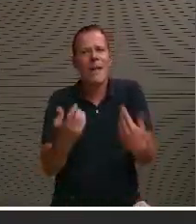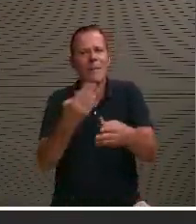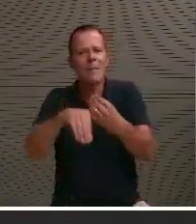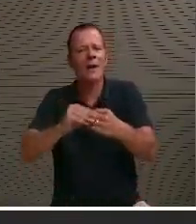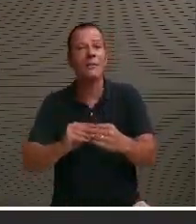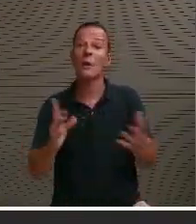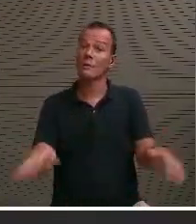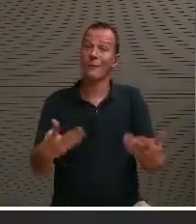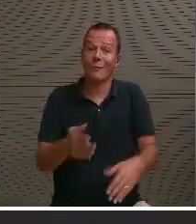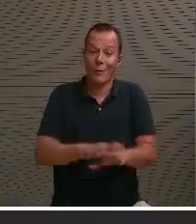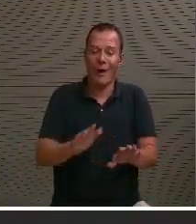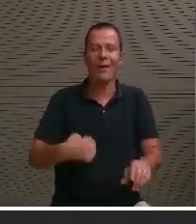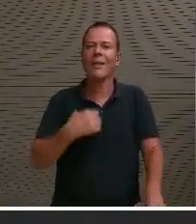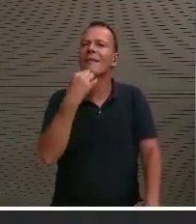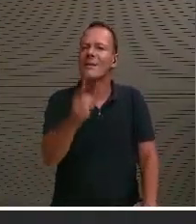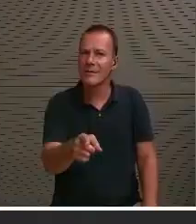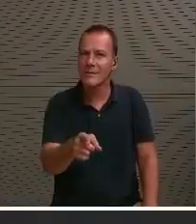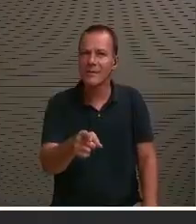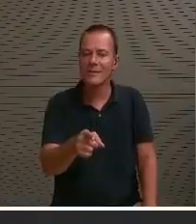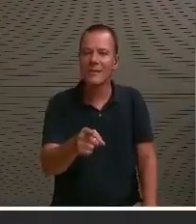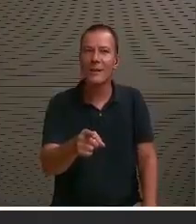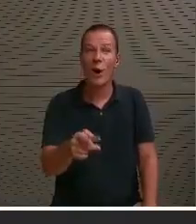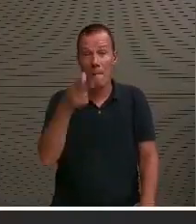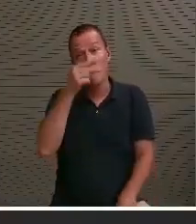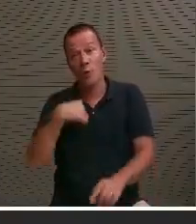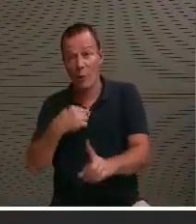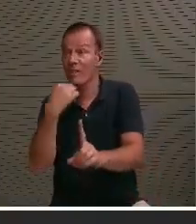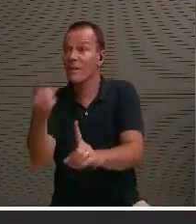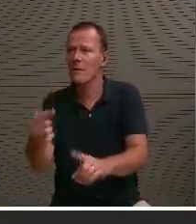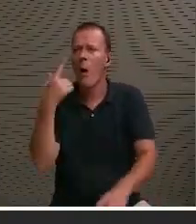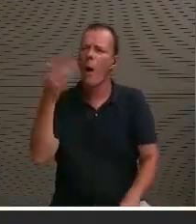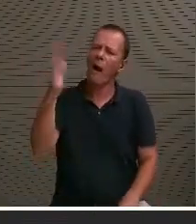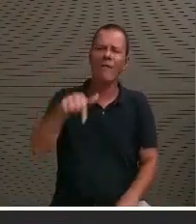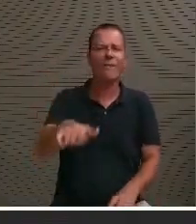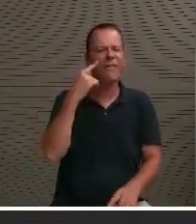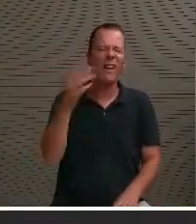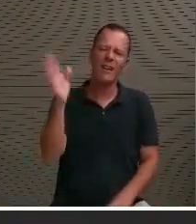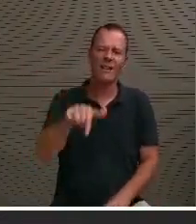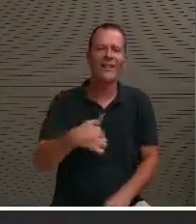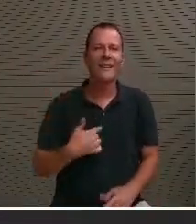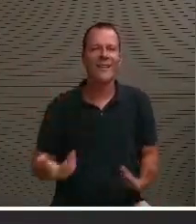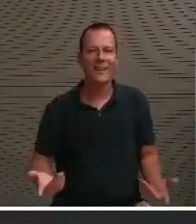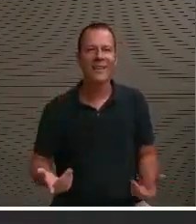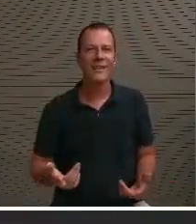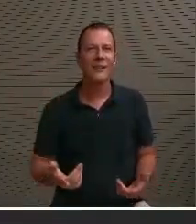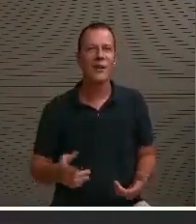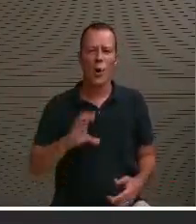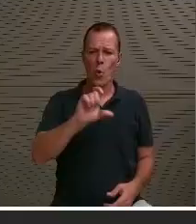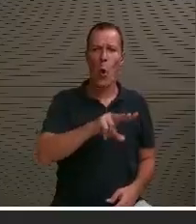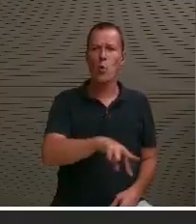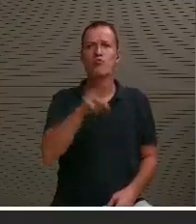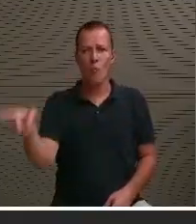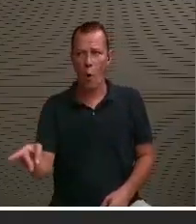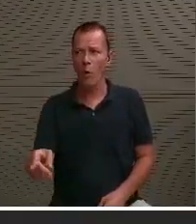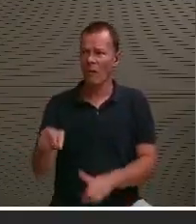I told my then boyfriend, "Do you want to come and live with me in Congo?" He looked at me with an amazement. "You are always